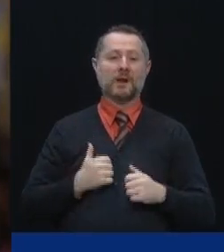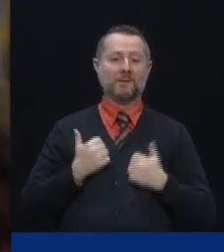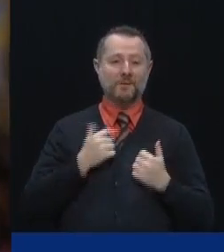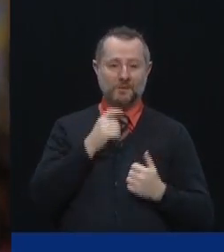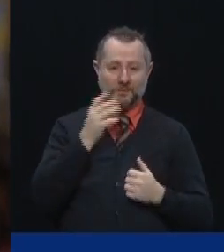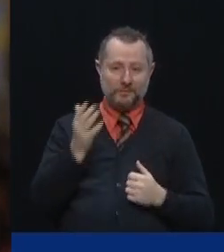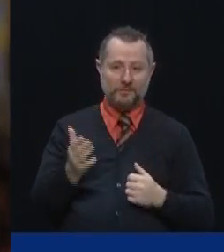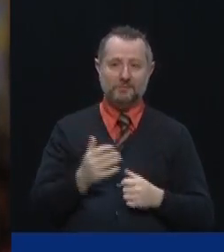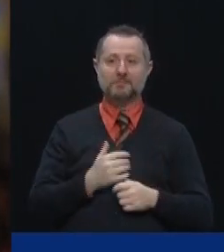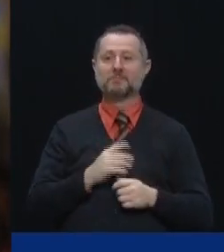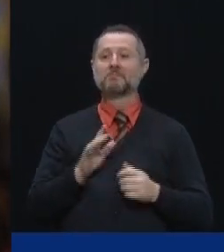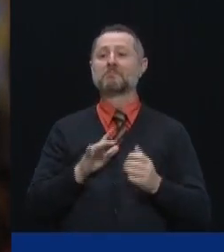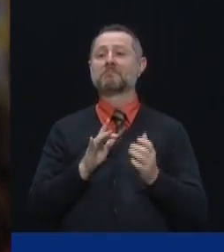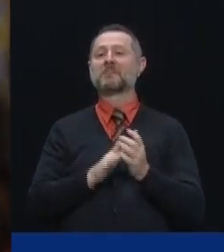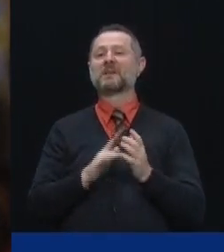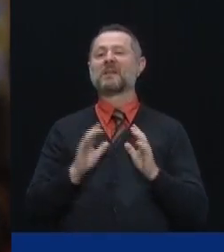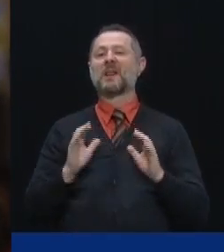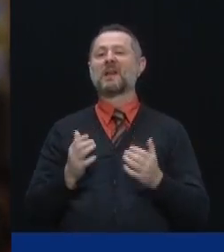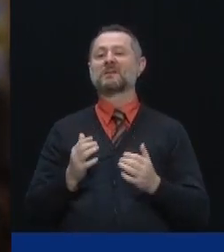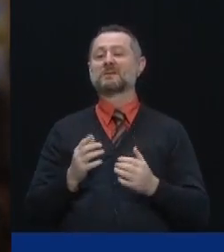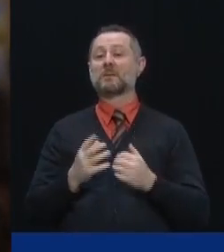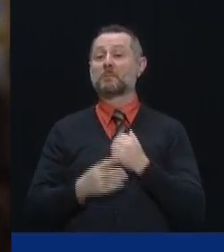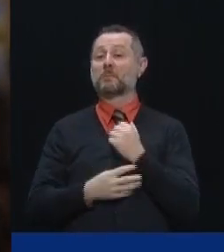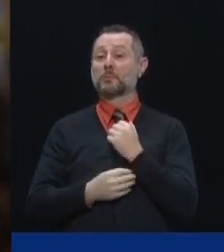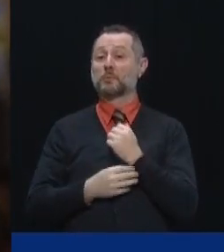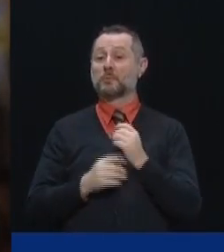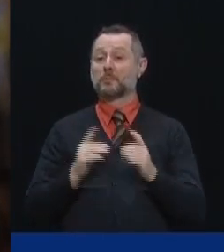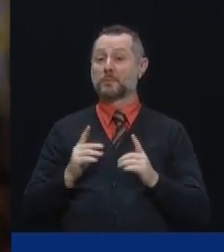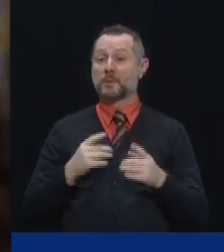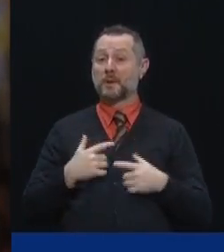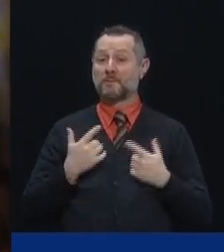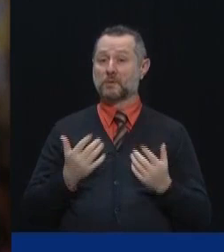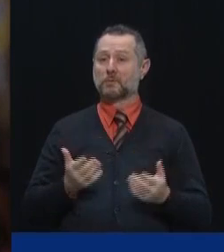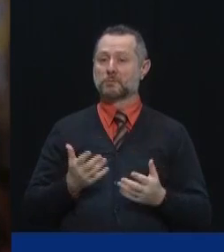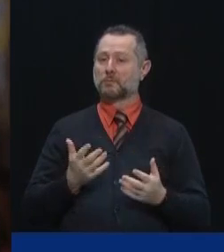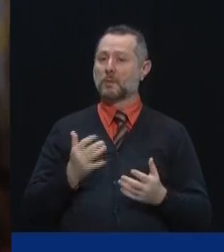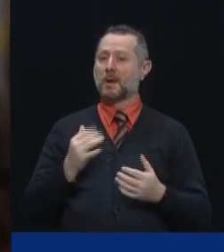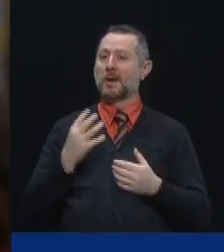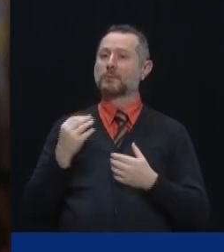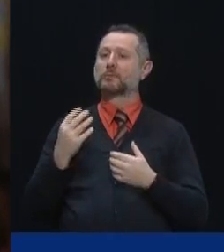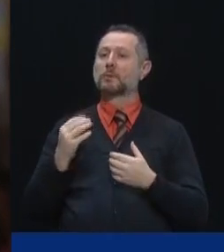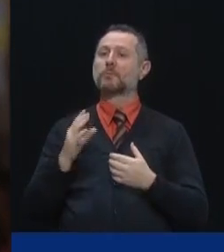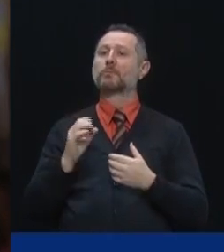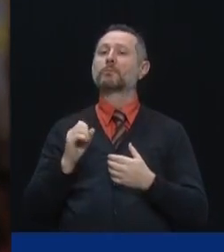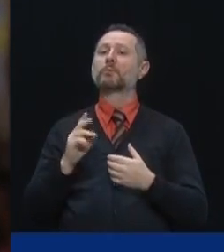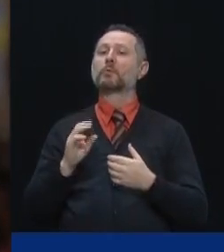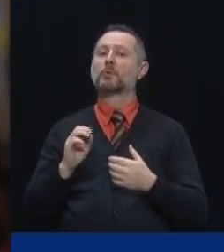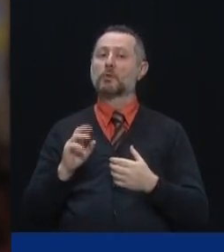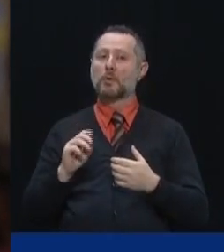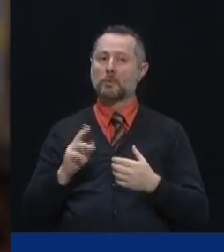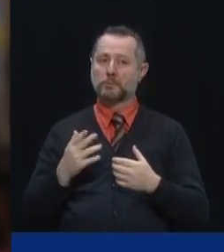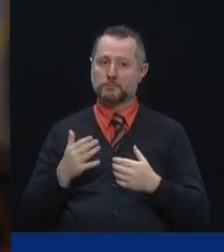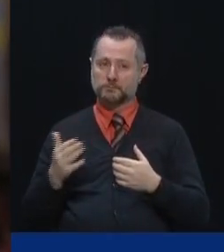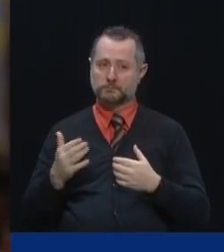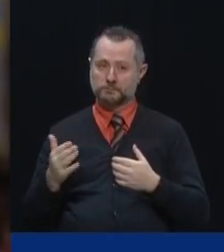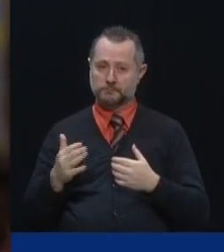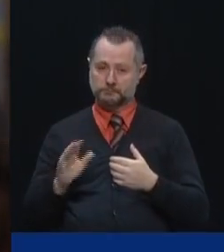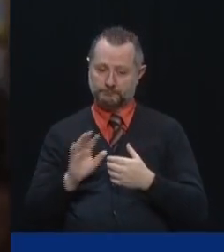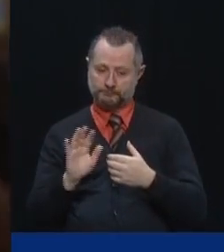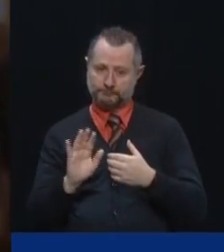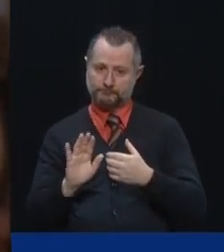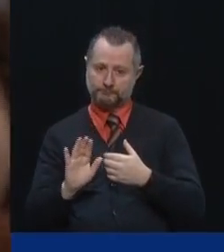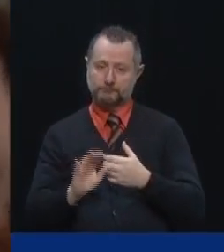The middle class people, the poor people lived in an outer borough. There is no inner borough, but the inner borough